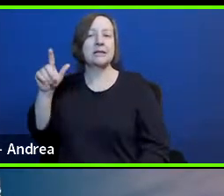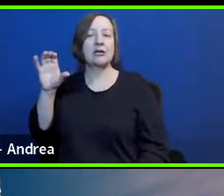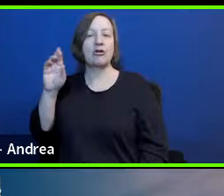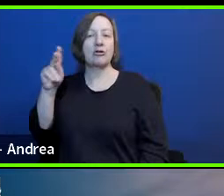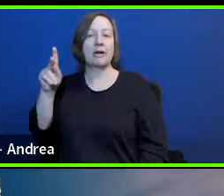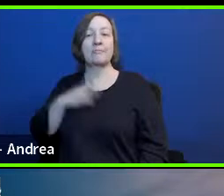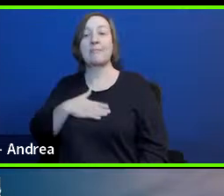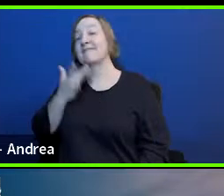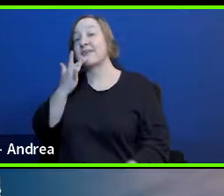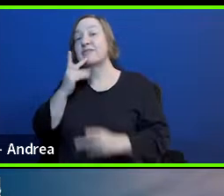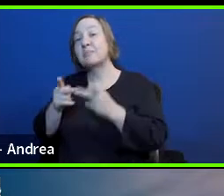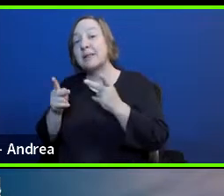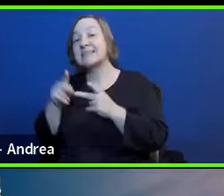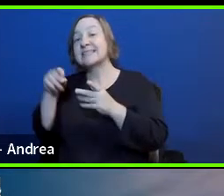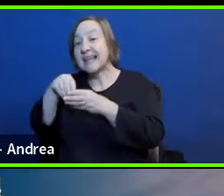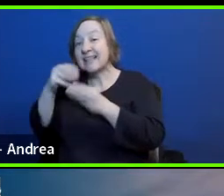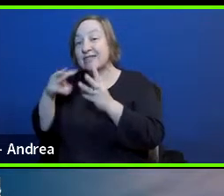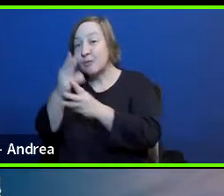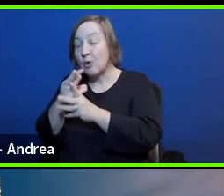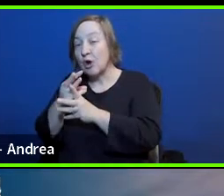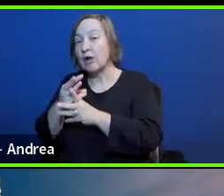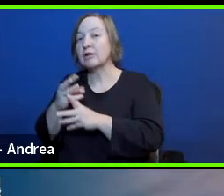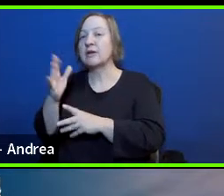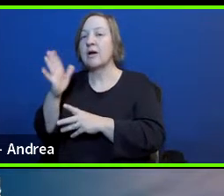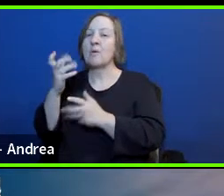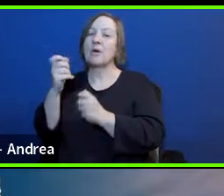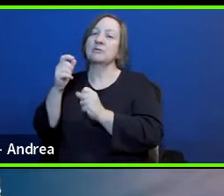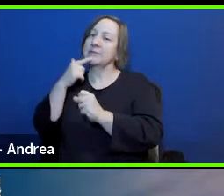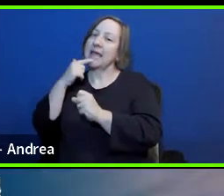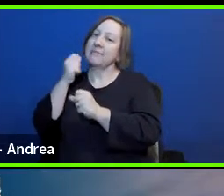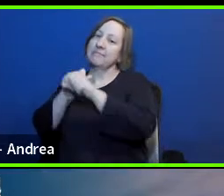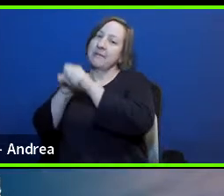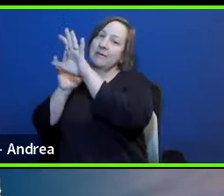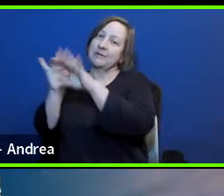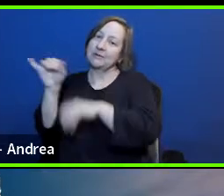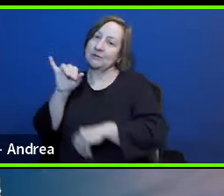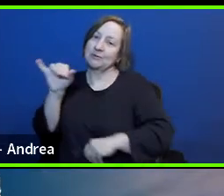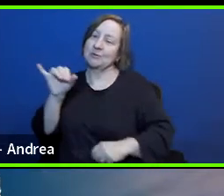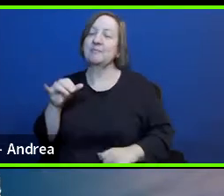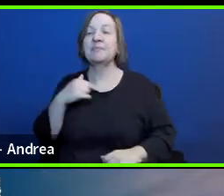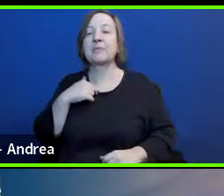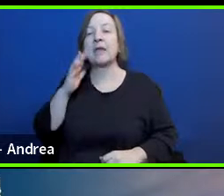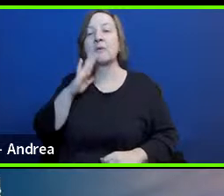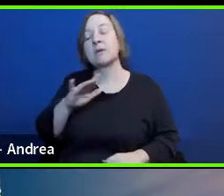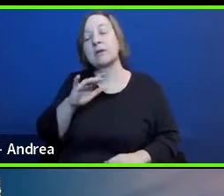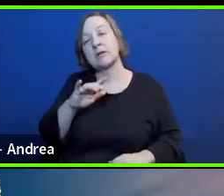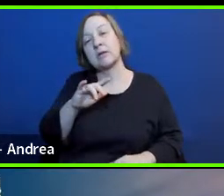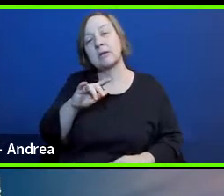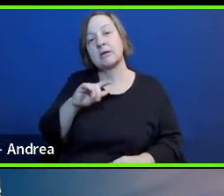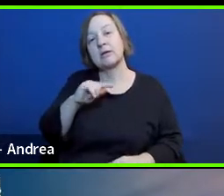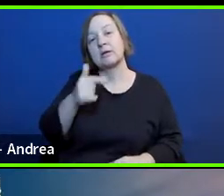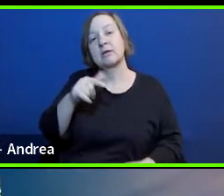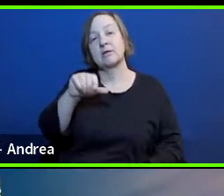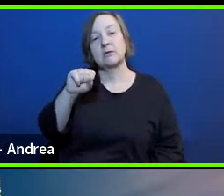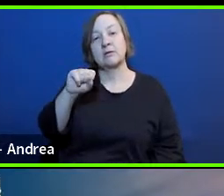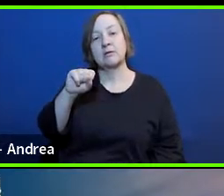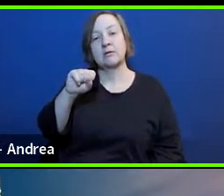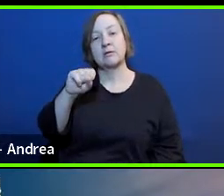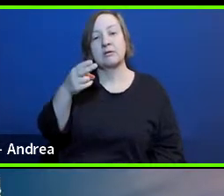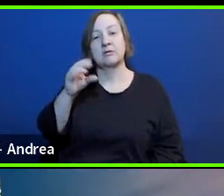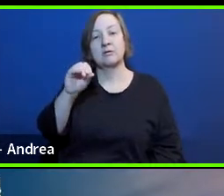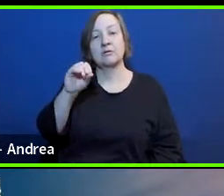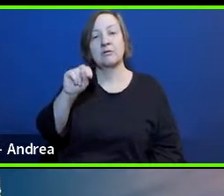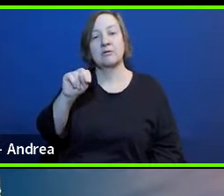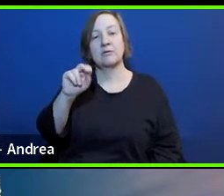in the world. So I will give a shout out to mountains as well. And I'll go ahead and pass it on to Shona.